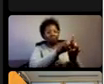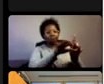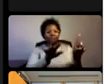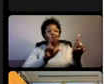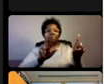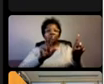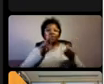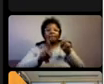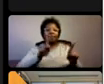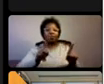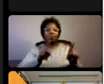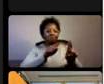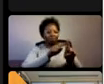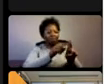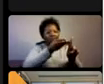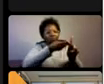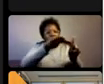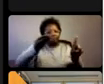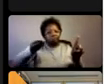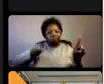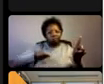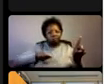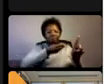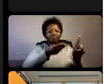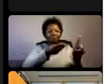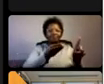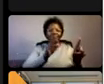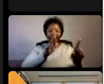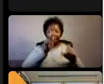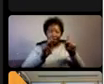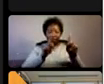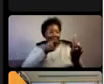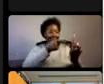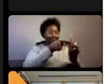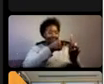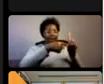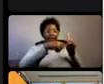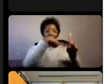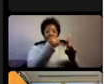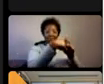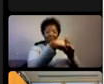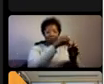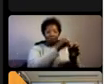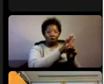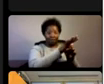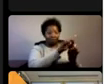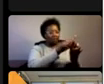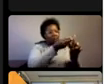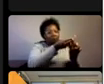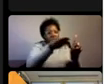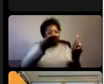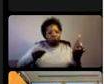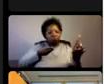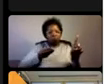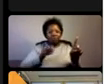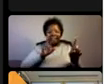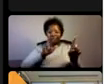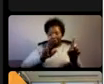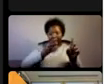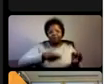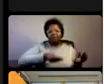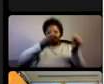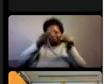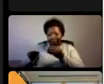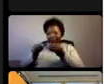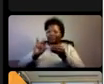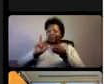right? So if someone is positive, I come back to school, I'm going to spread it to 3 people. Those 3 are going to spread it to another